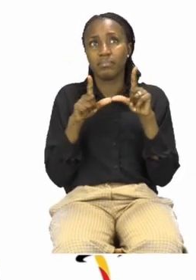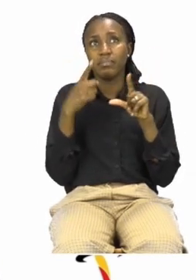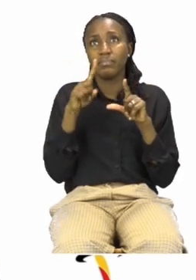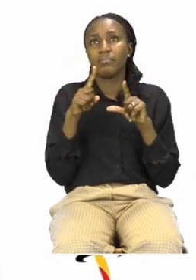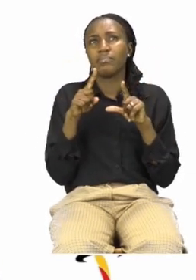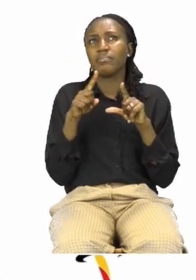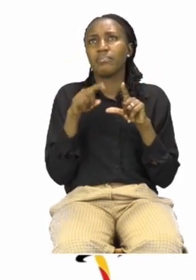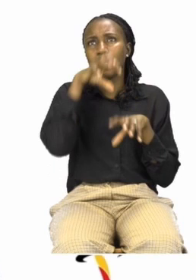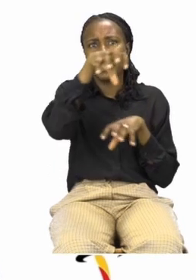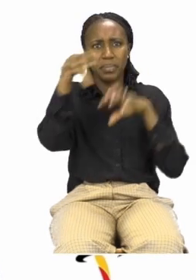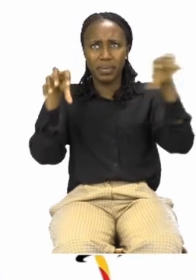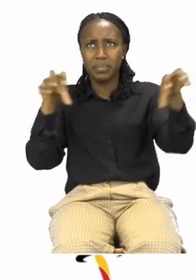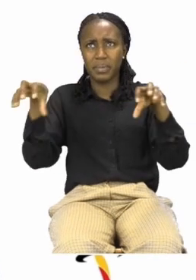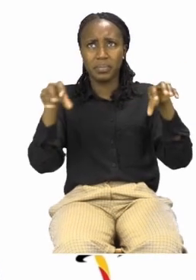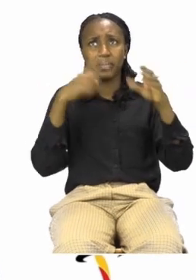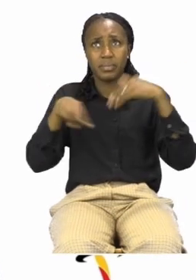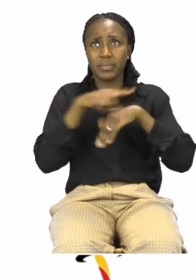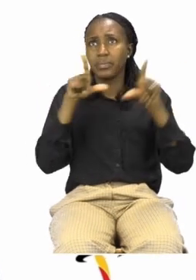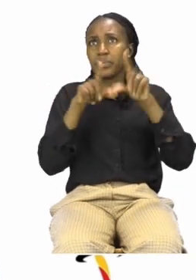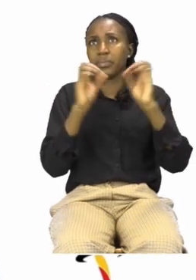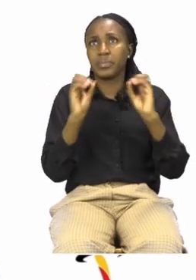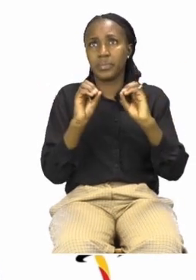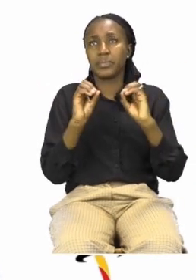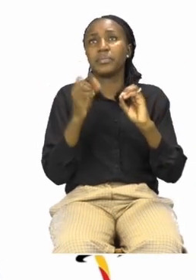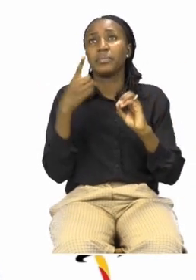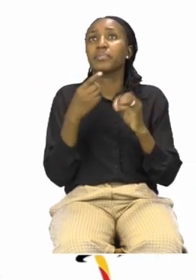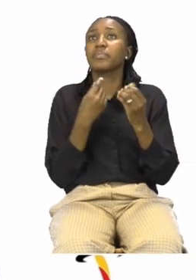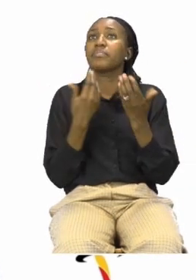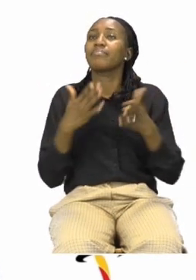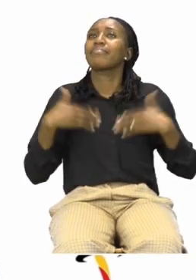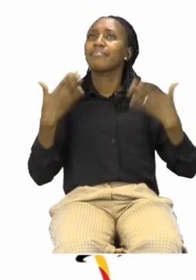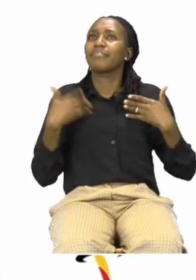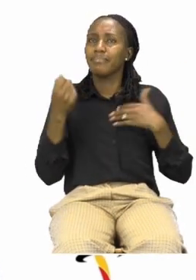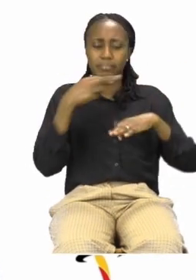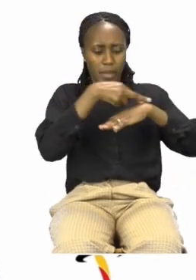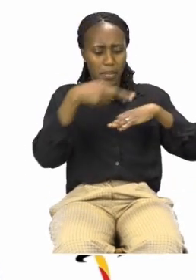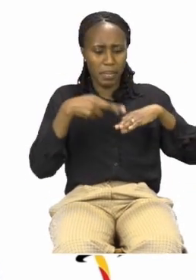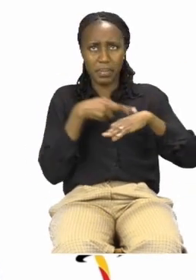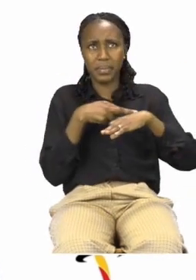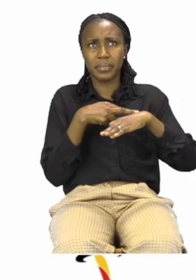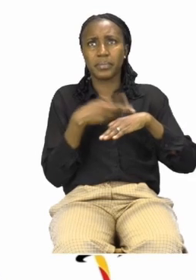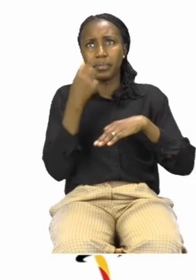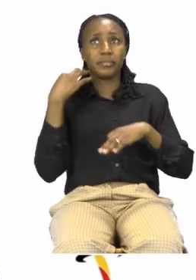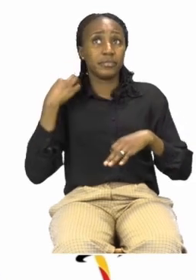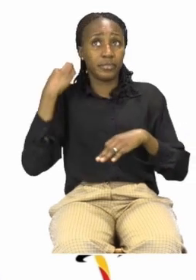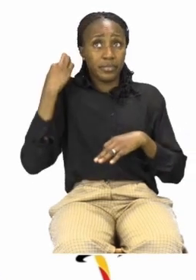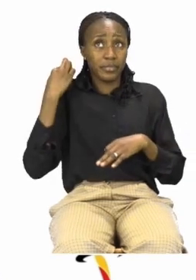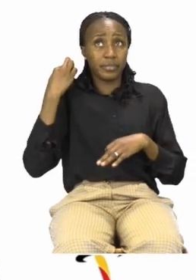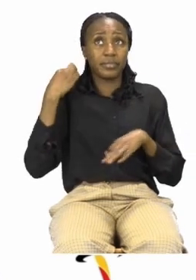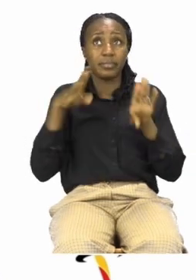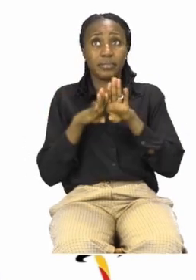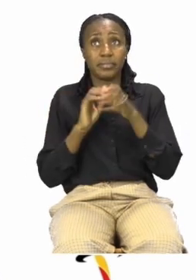structures out of Windhoek. But we are so fortunate that we have created what we call regional sports structures, where we've got some volunteers that are running sports